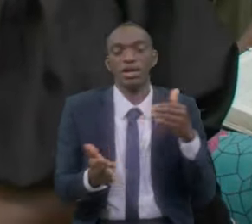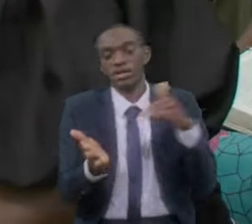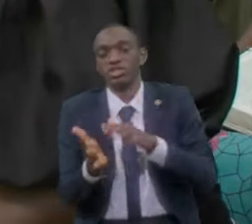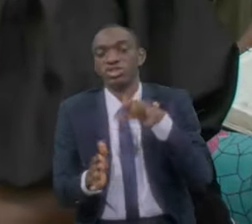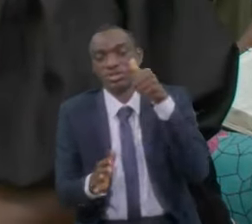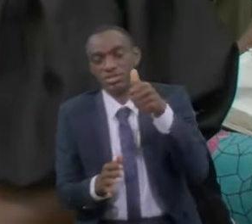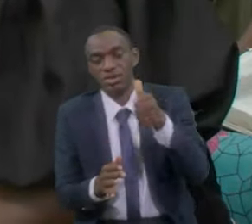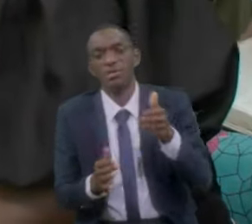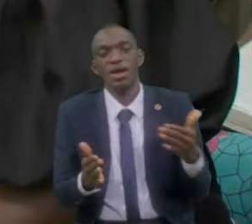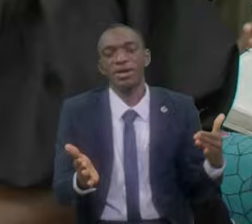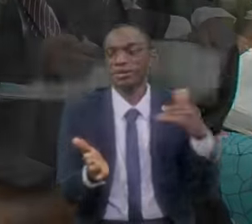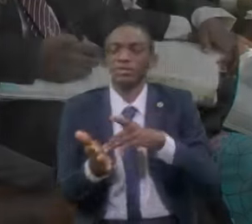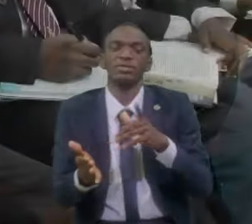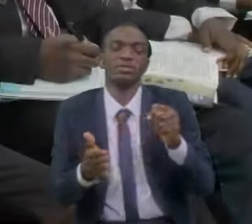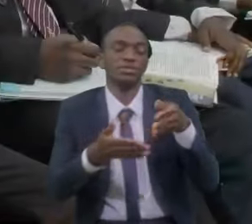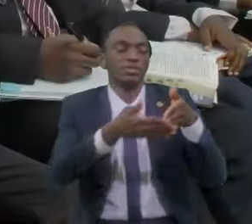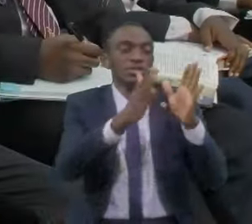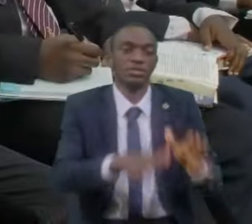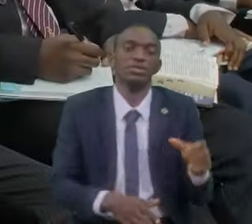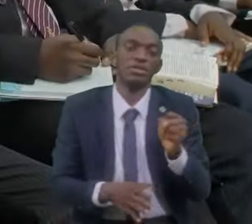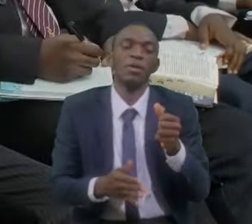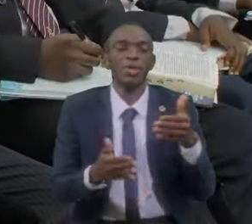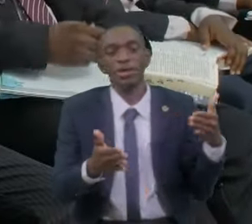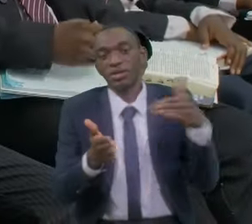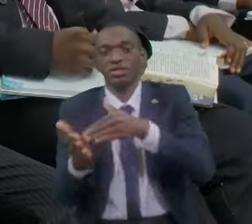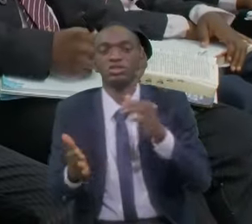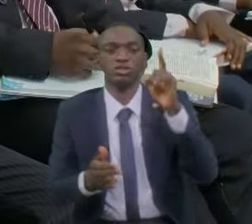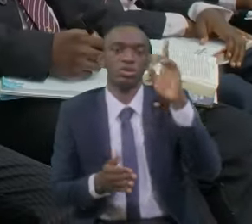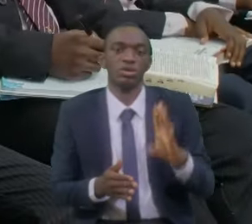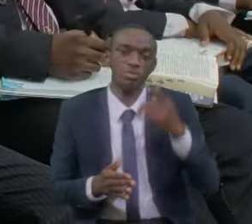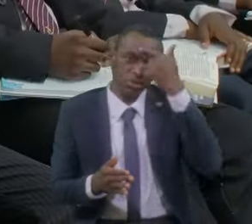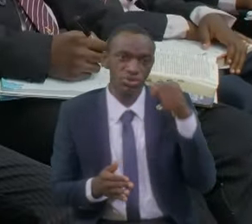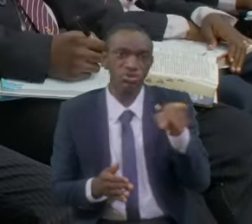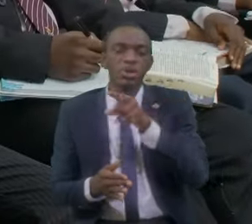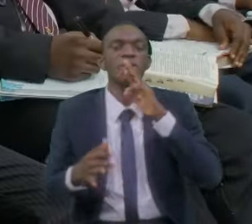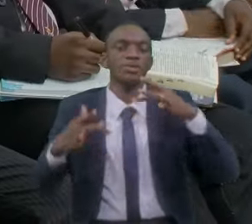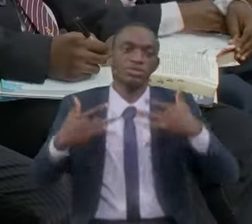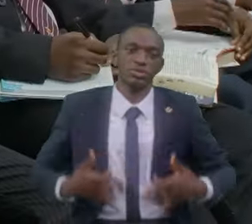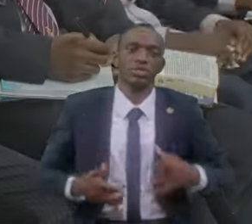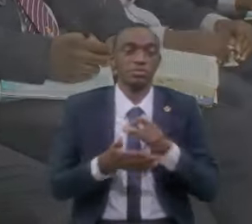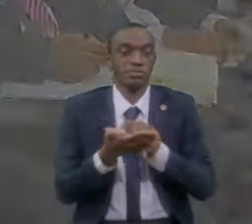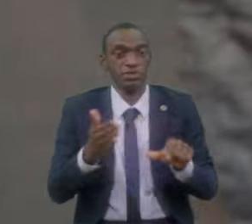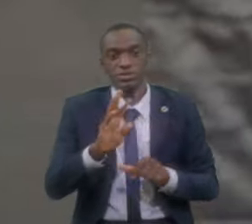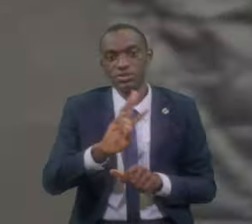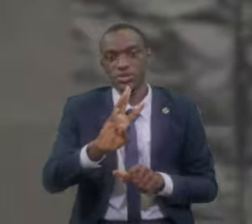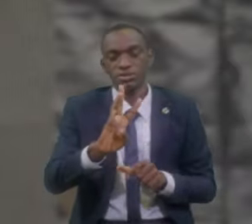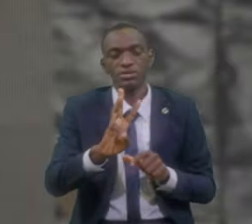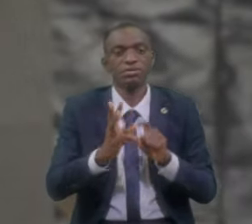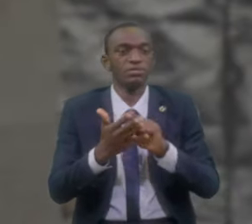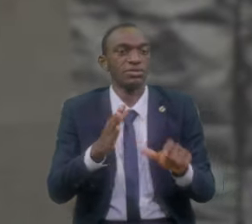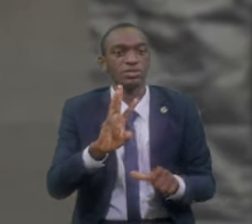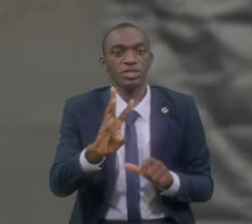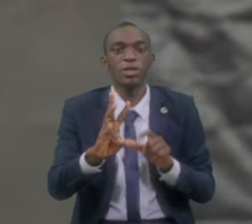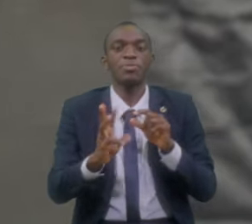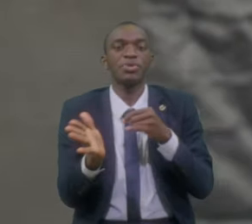leaders, against God, because you are discouraged. Look at verse 6. In verse 6, it says, and